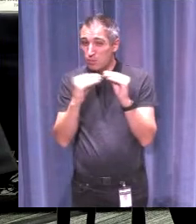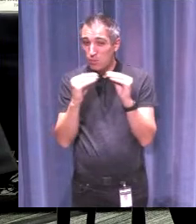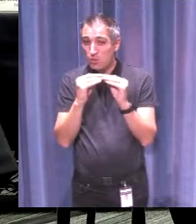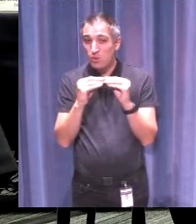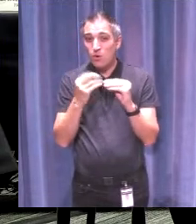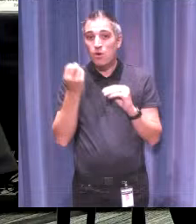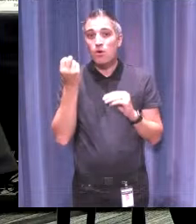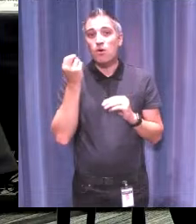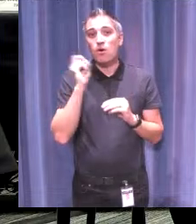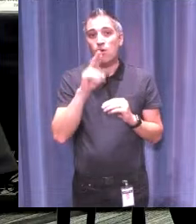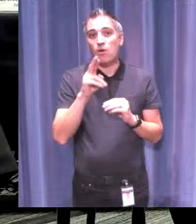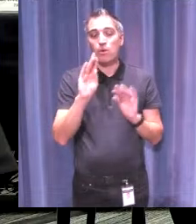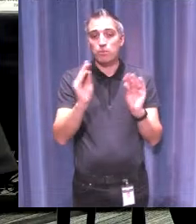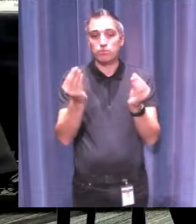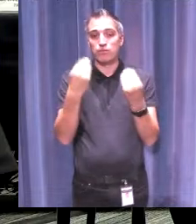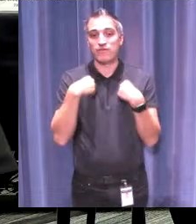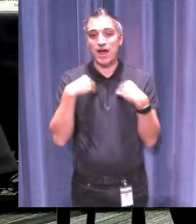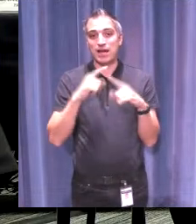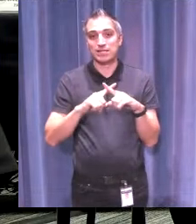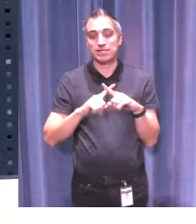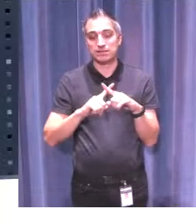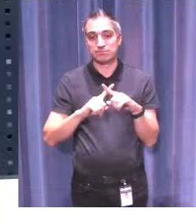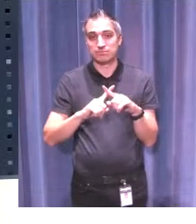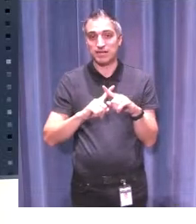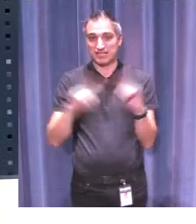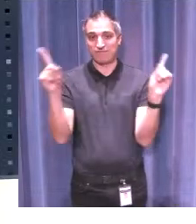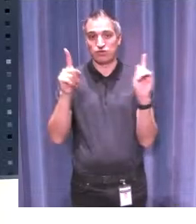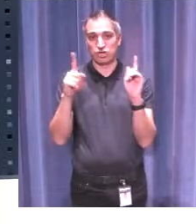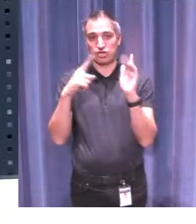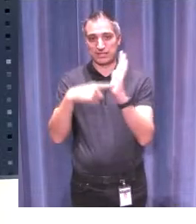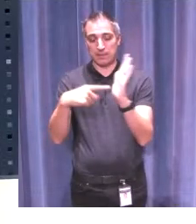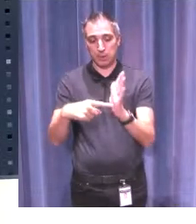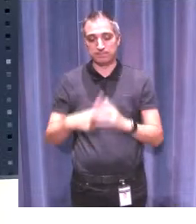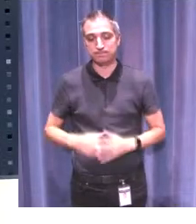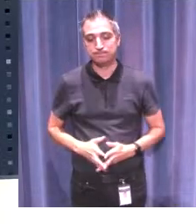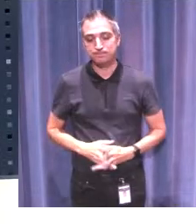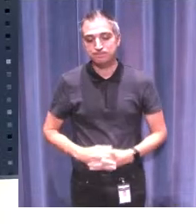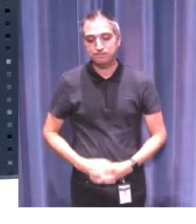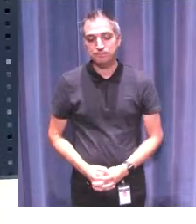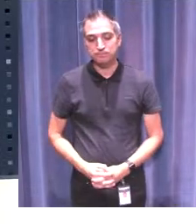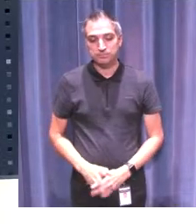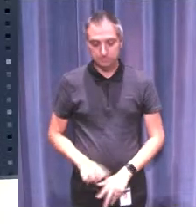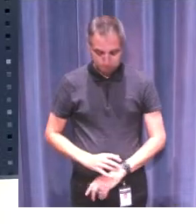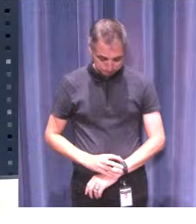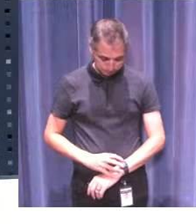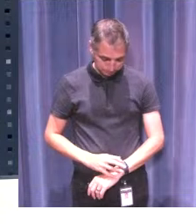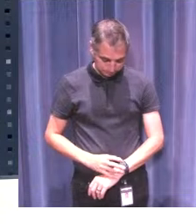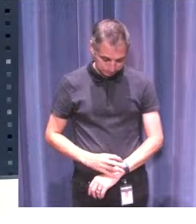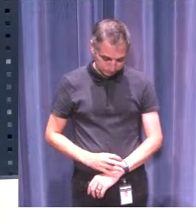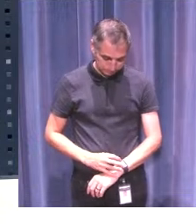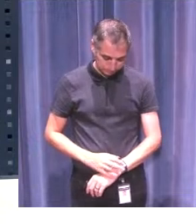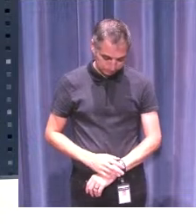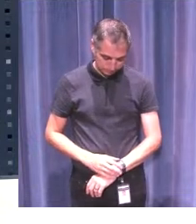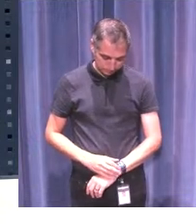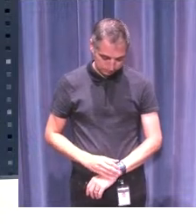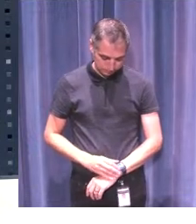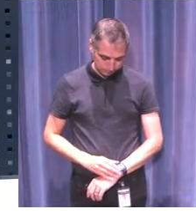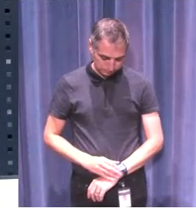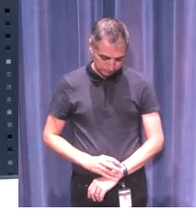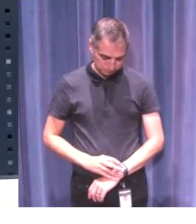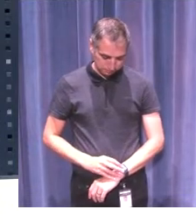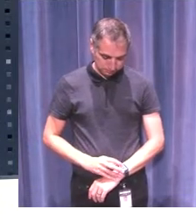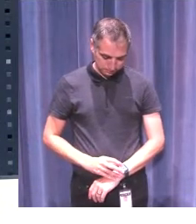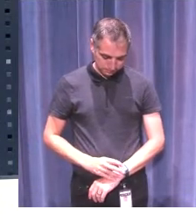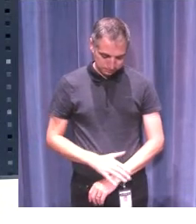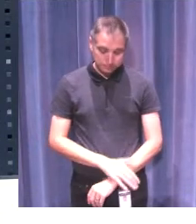you. So, I would say, let's stay specific with the